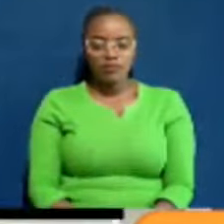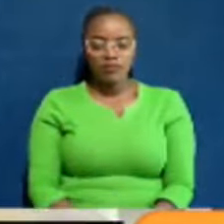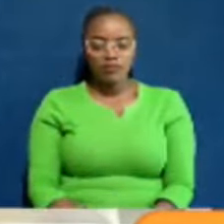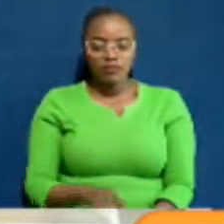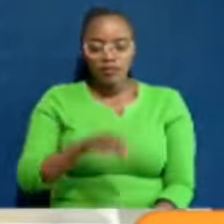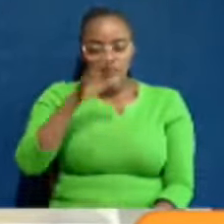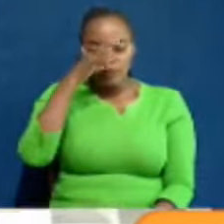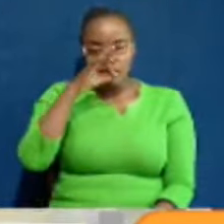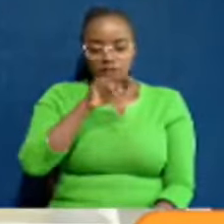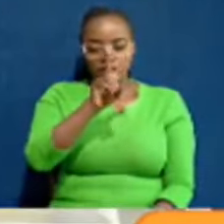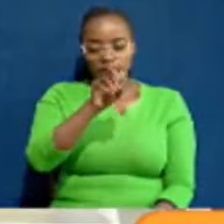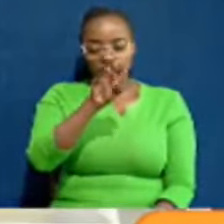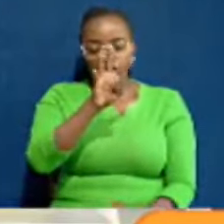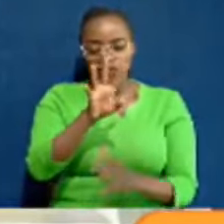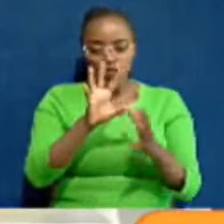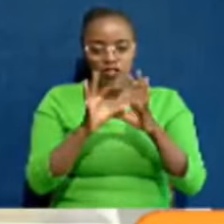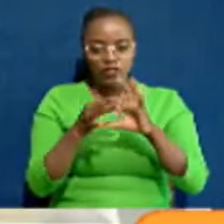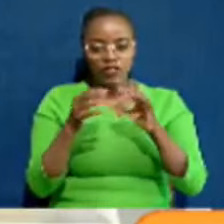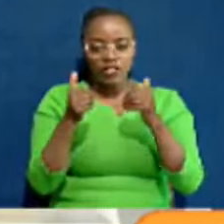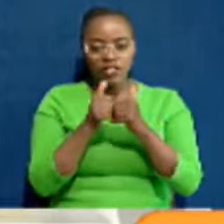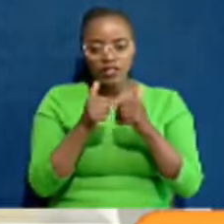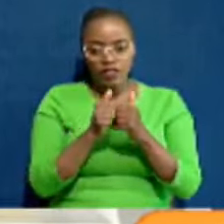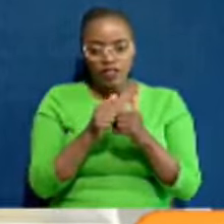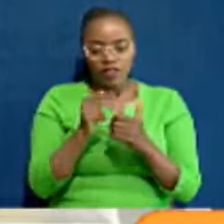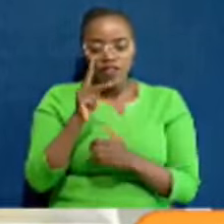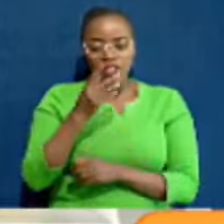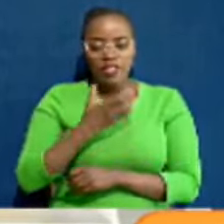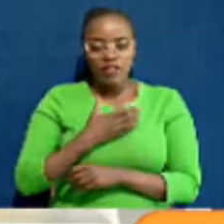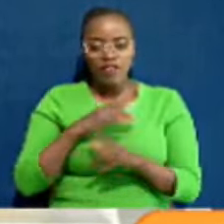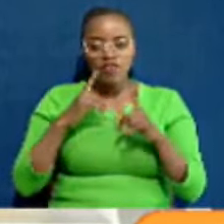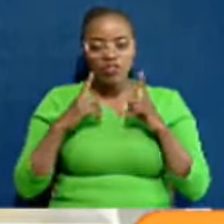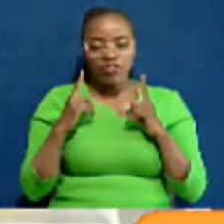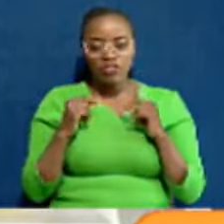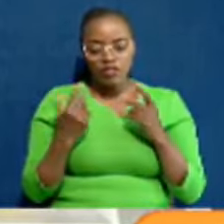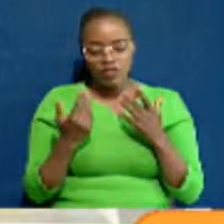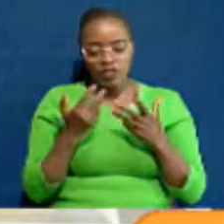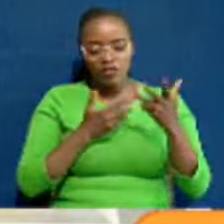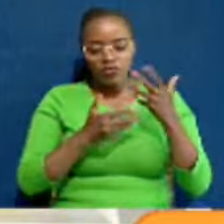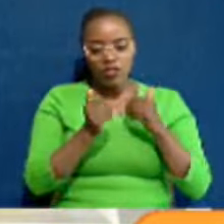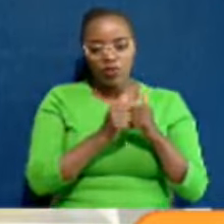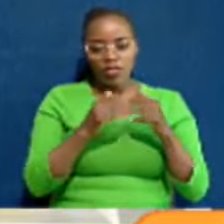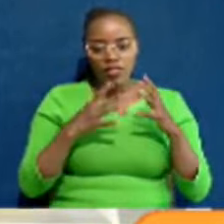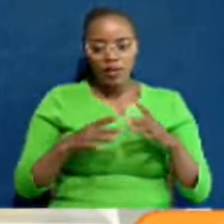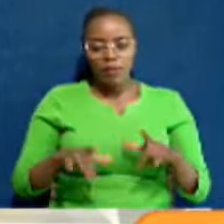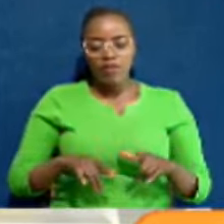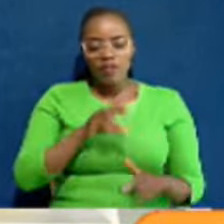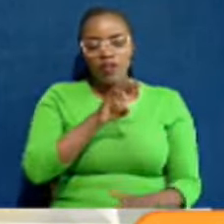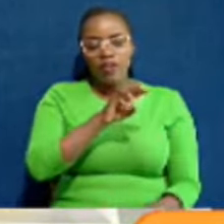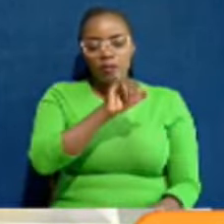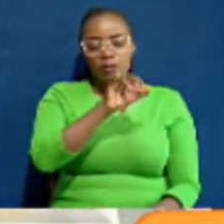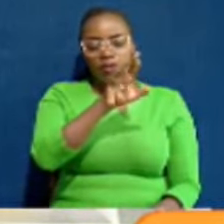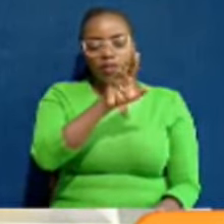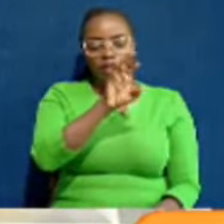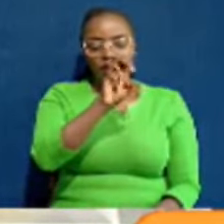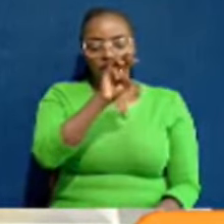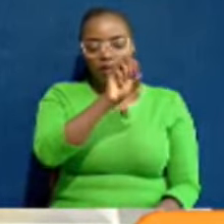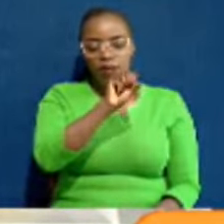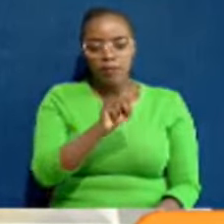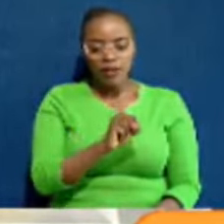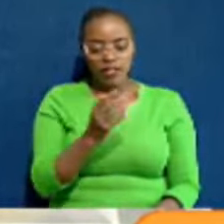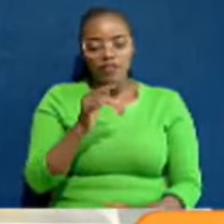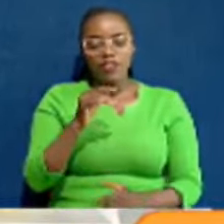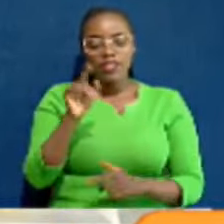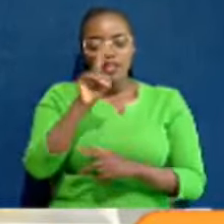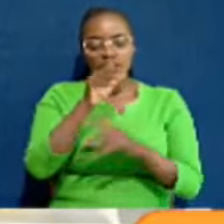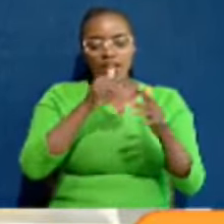The Paris 2024 Olympic Games Kenya medalists were hosted in a meet and greet session with the residents of Miramas City a day after the conclusion of the